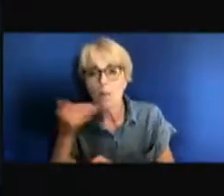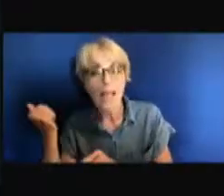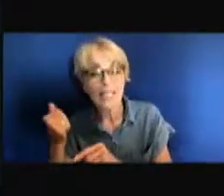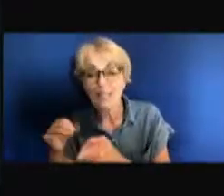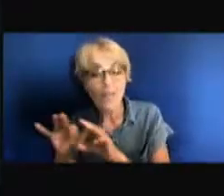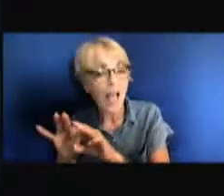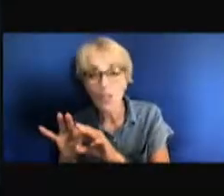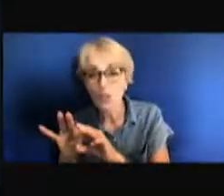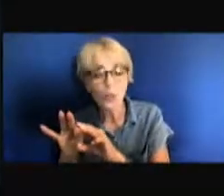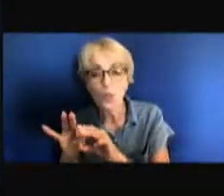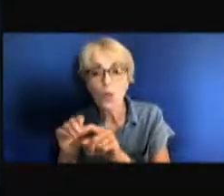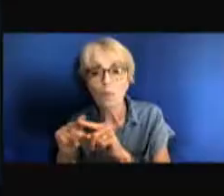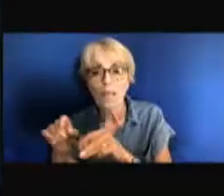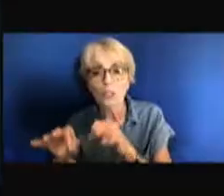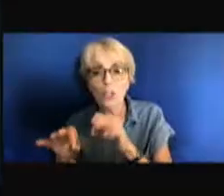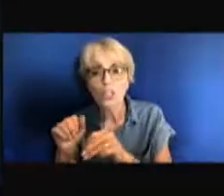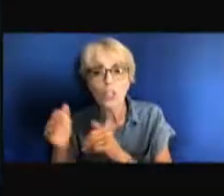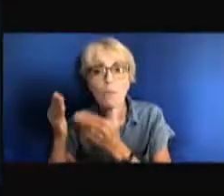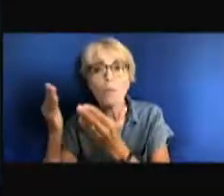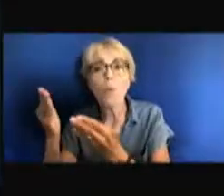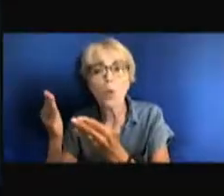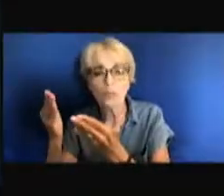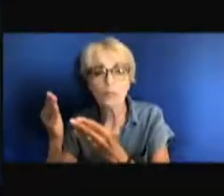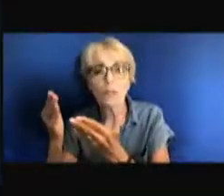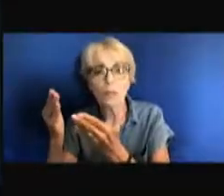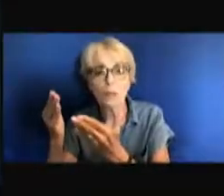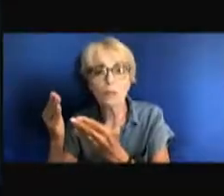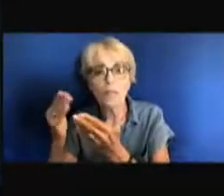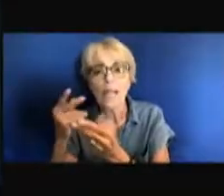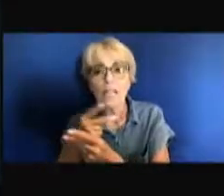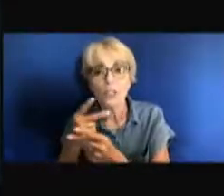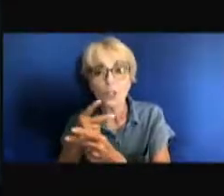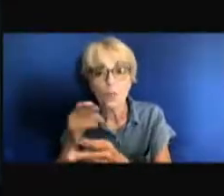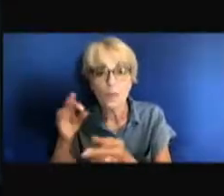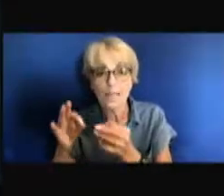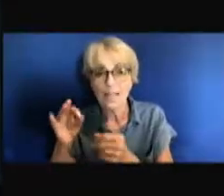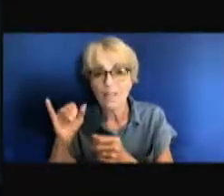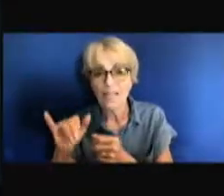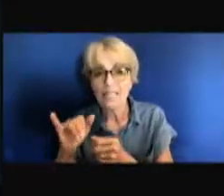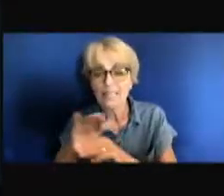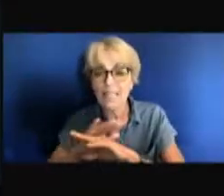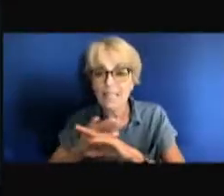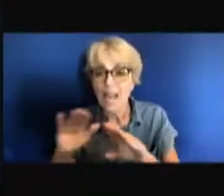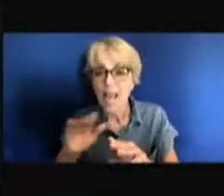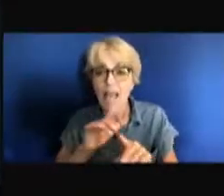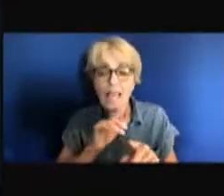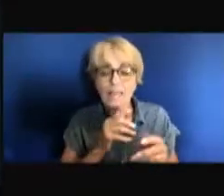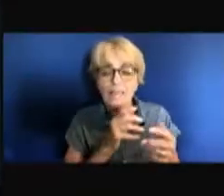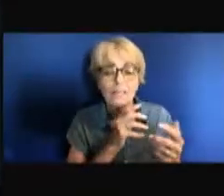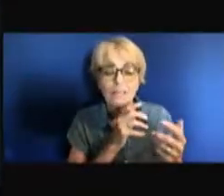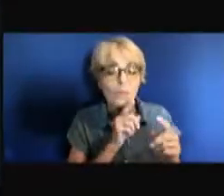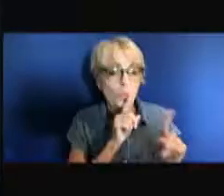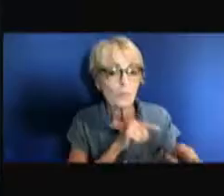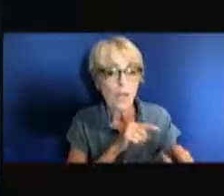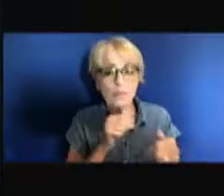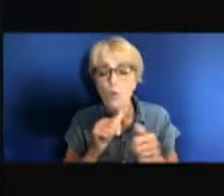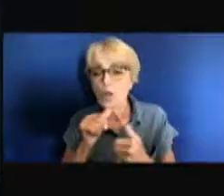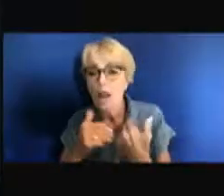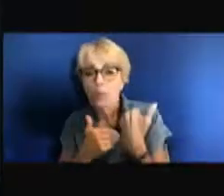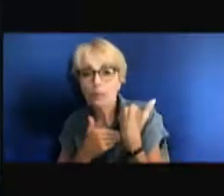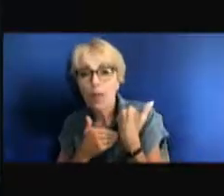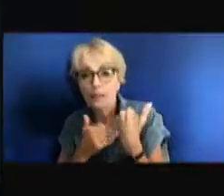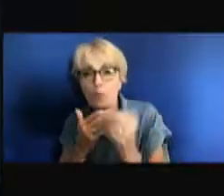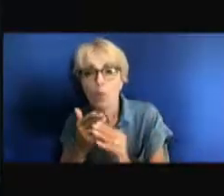judge a proposal, determine whether it is either not responsive or not responsible prior to looking